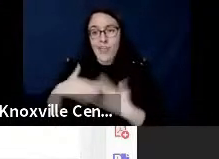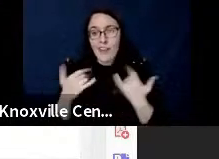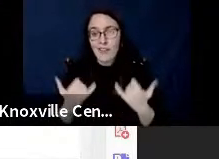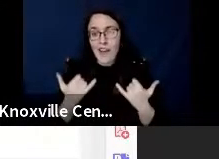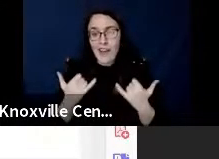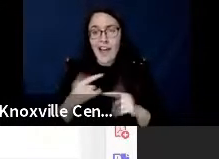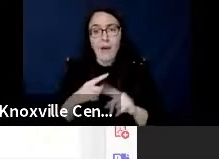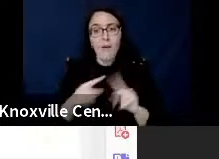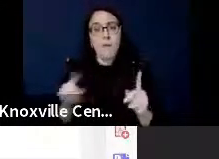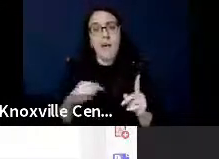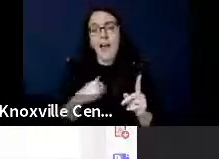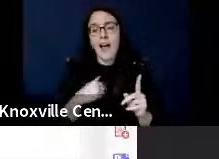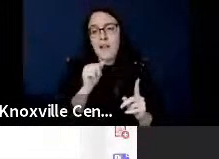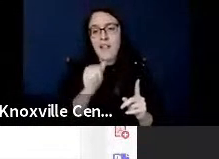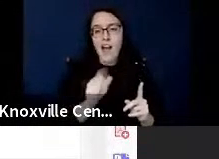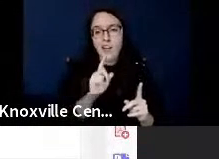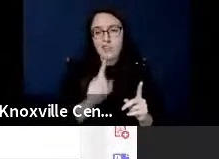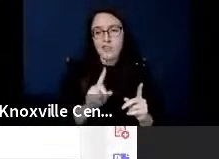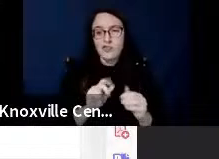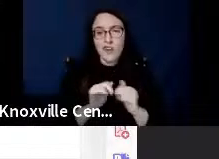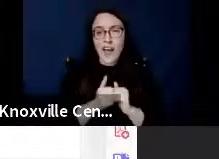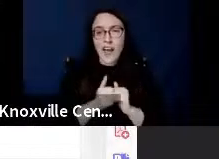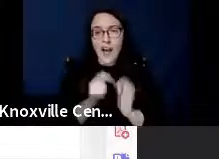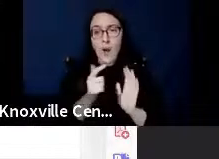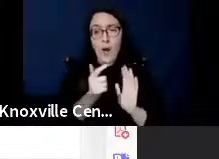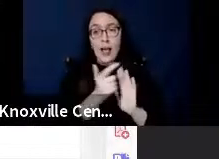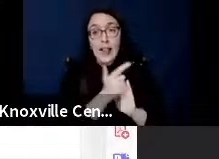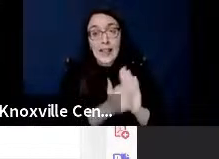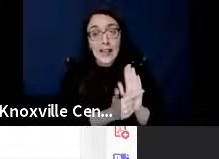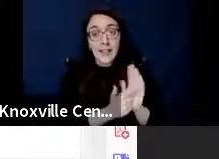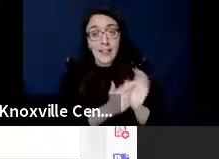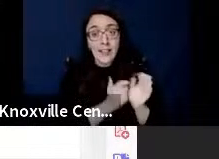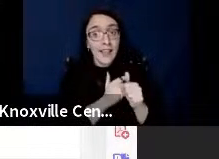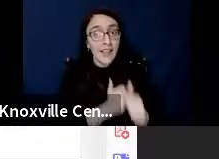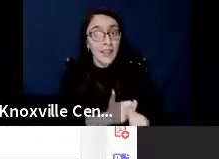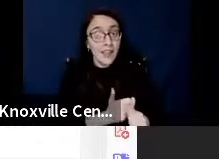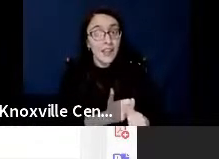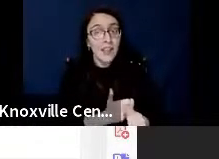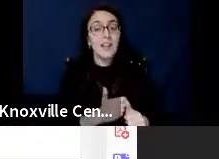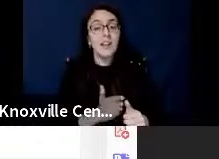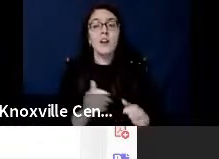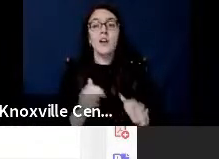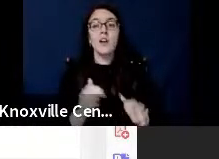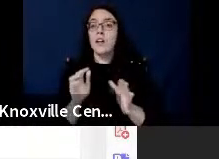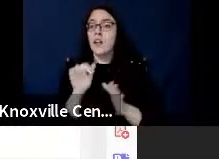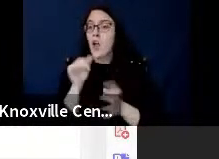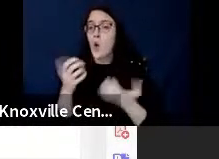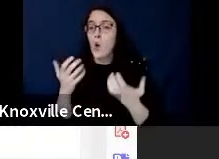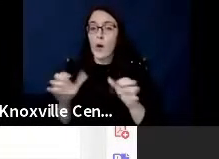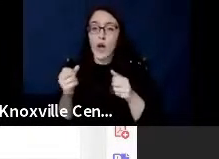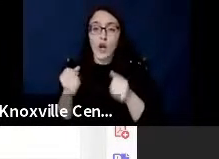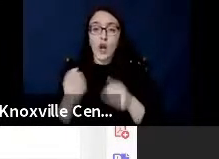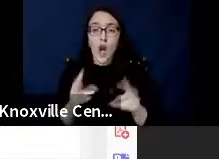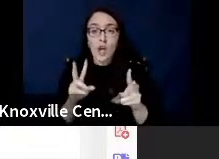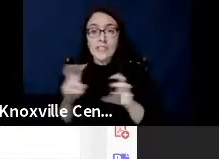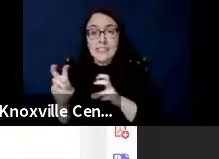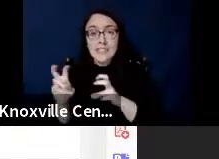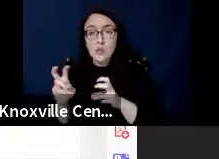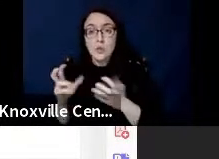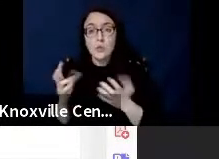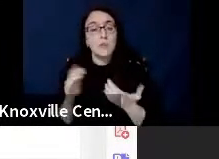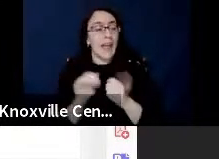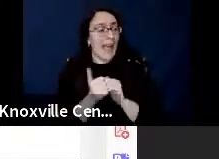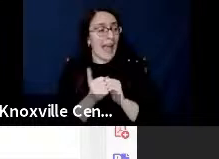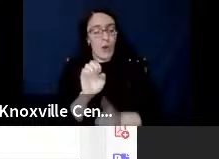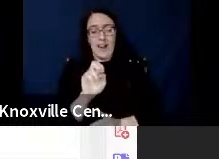not sure how to legally do it without causing issues or finding a way to even enforce this.